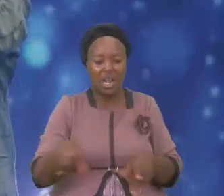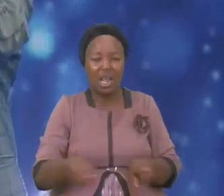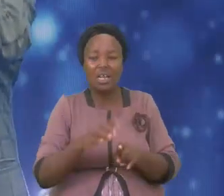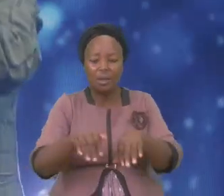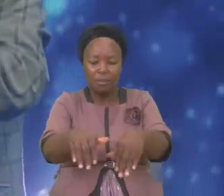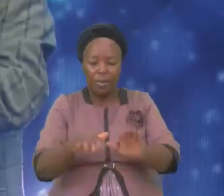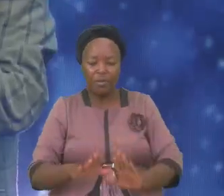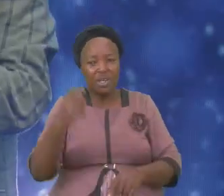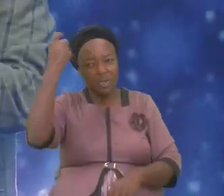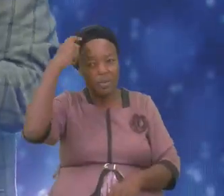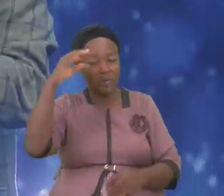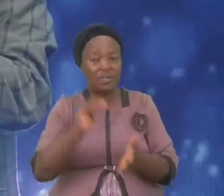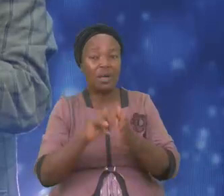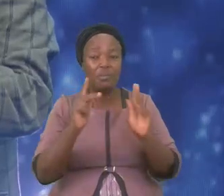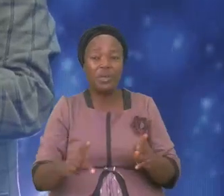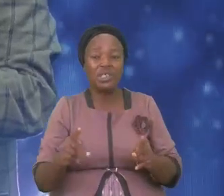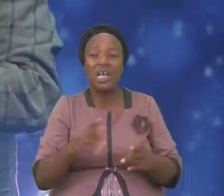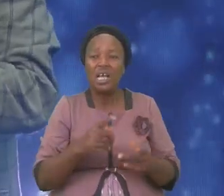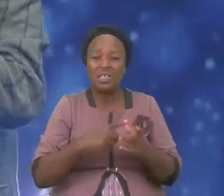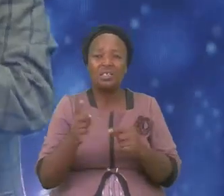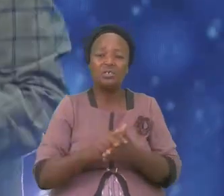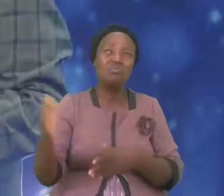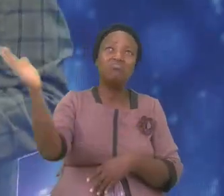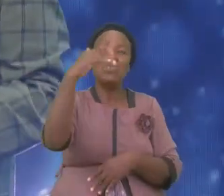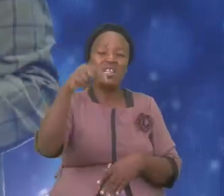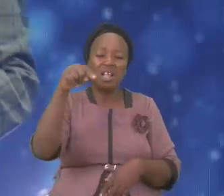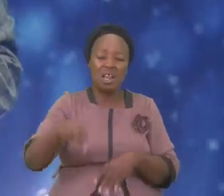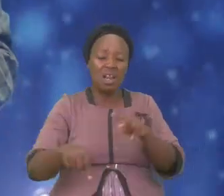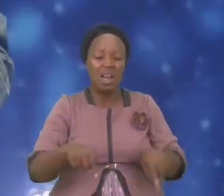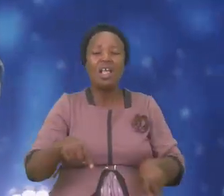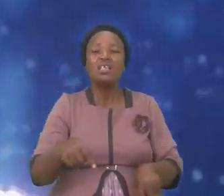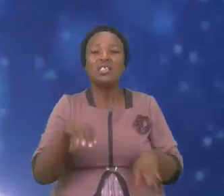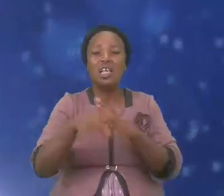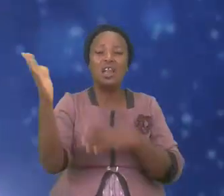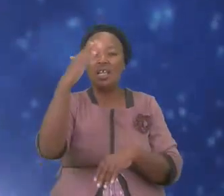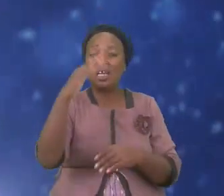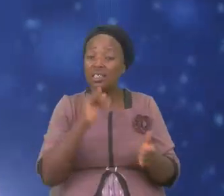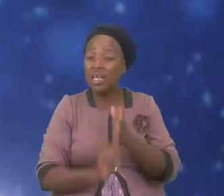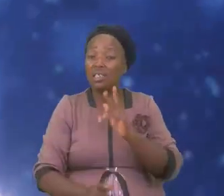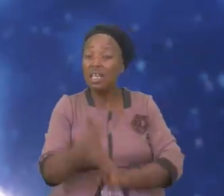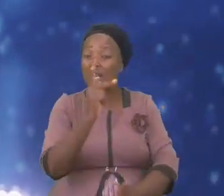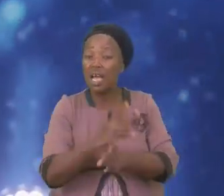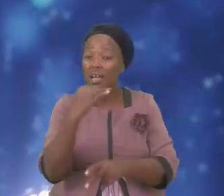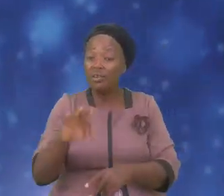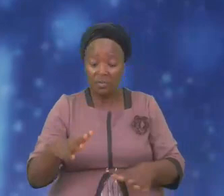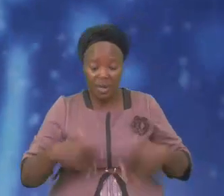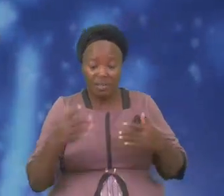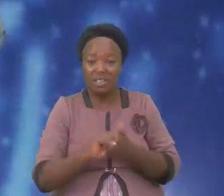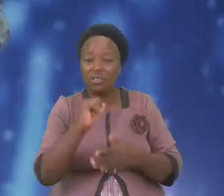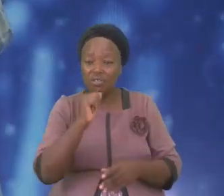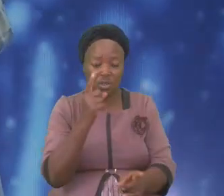That kind of life that is not proper, it's a polluted life. It shall destroy